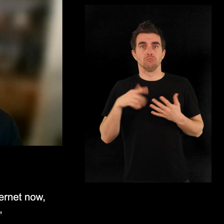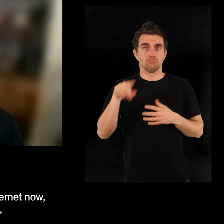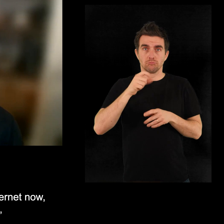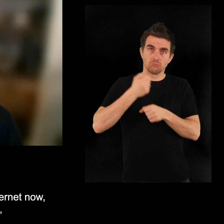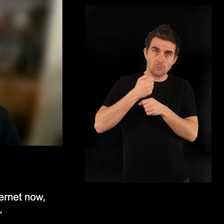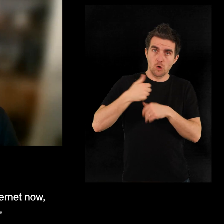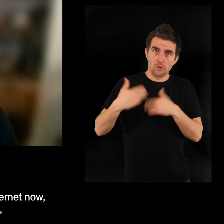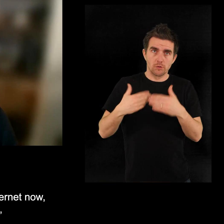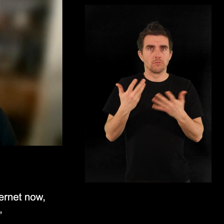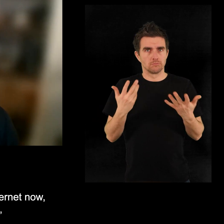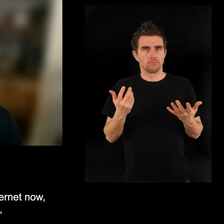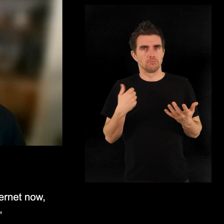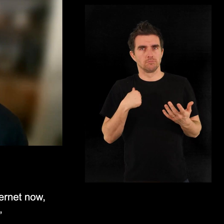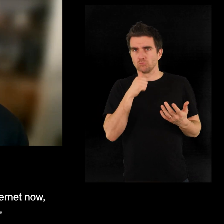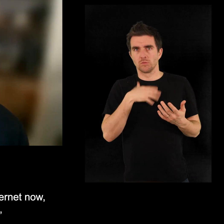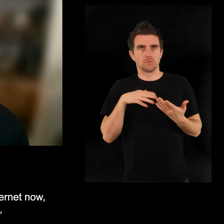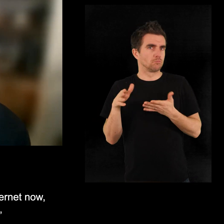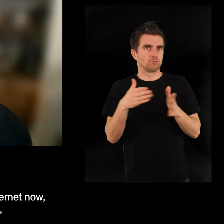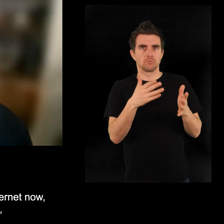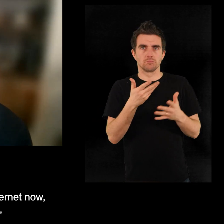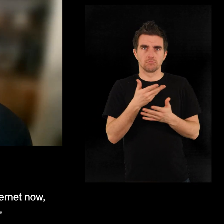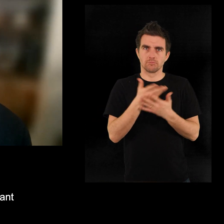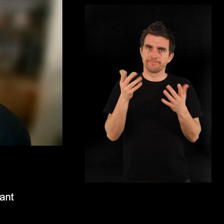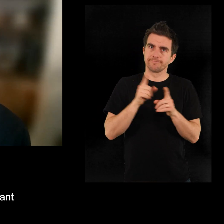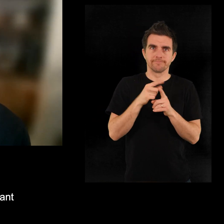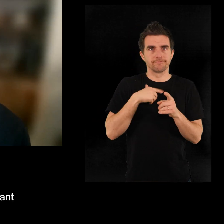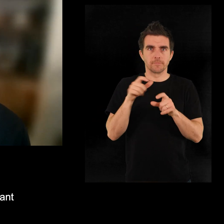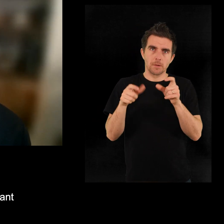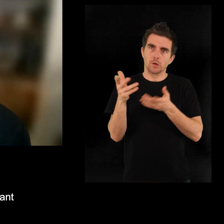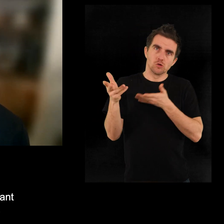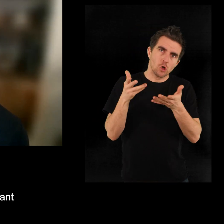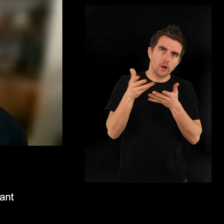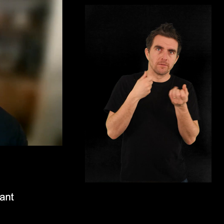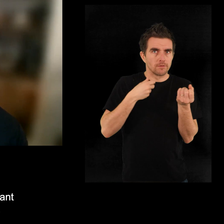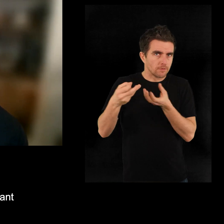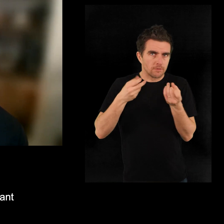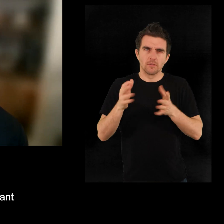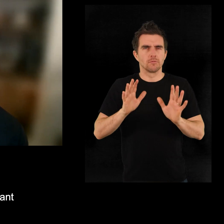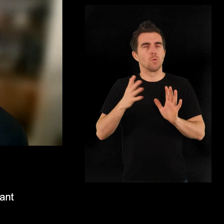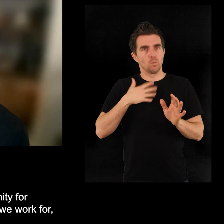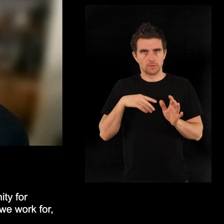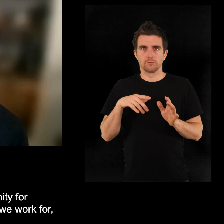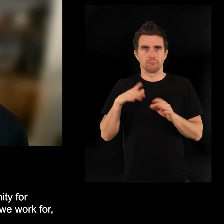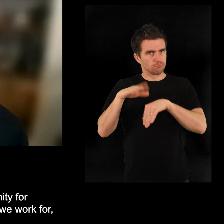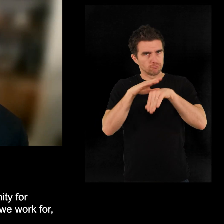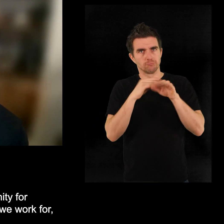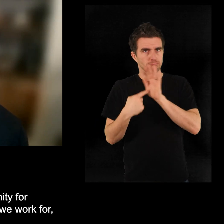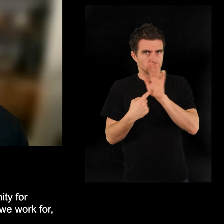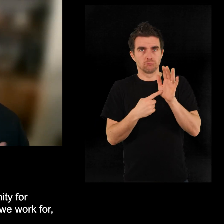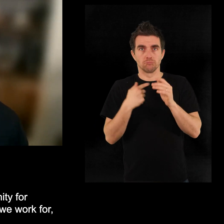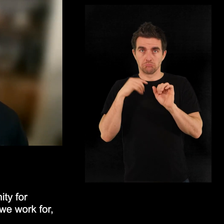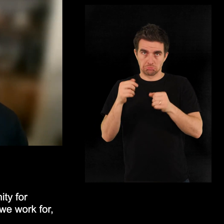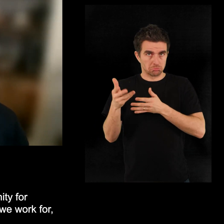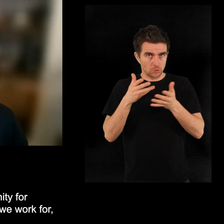internet now, local broadcasters and radio. All of these things are important to get your message across. We're also about